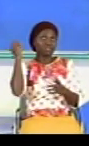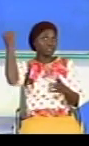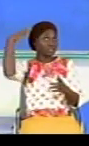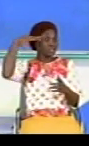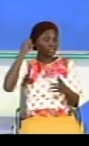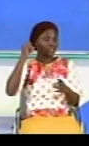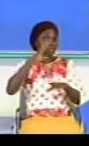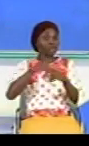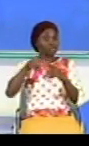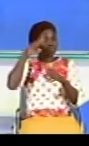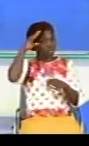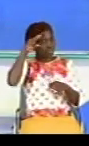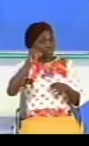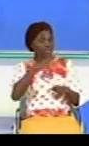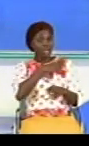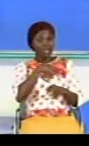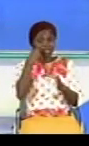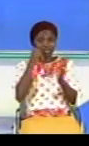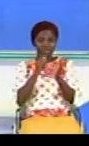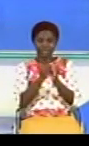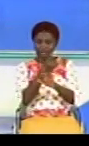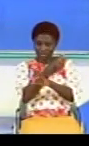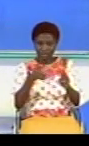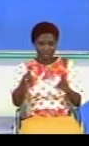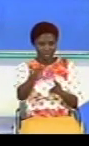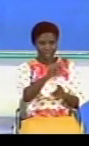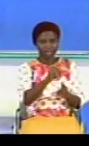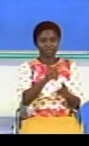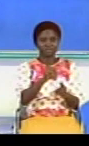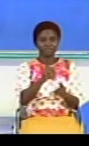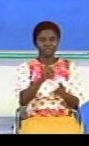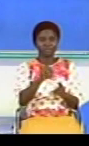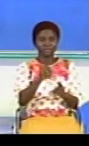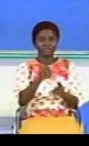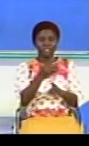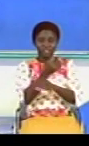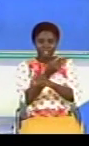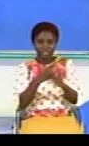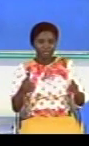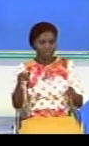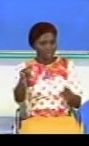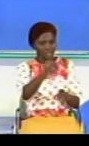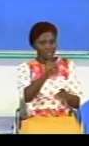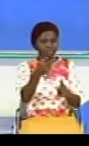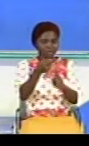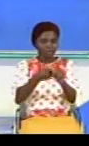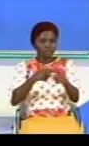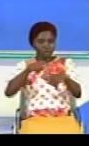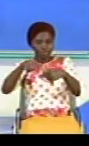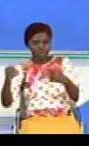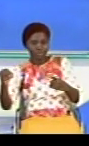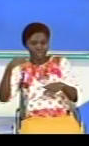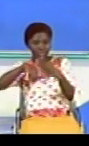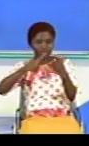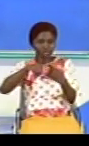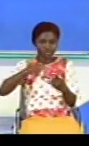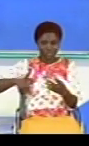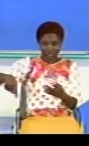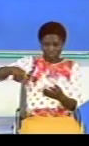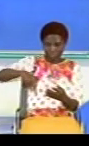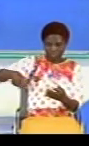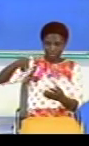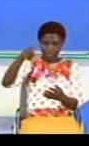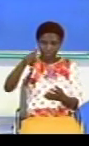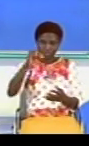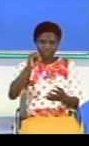deliver him from going to the pit. I have found a ransom.